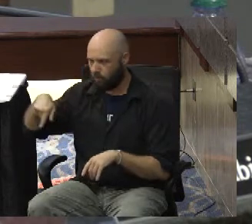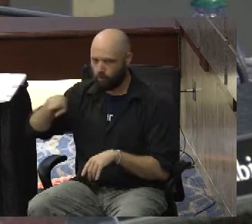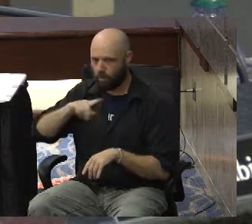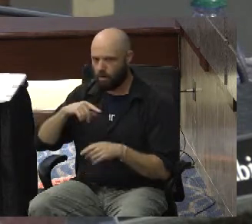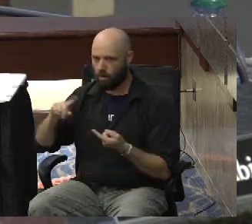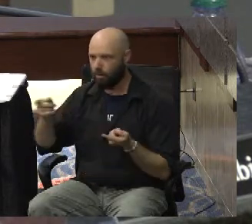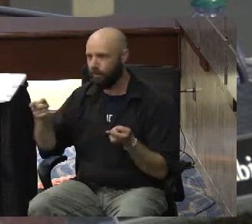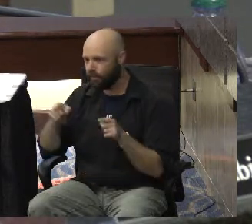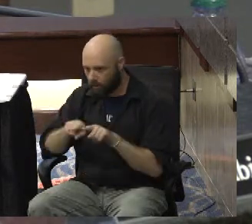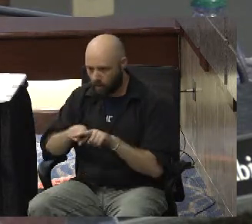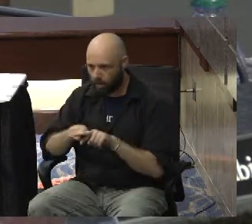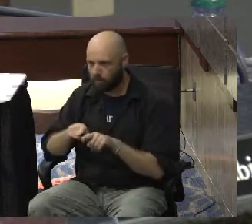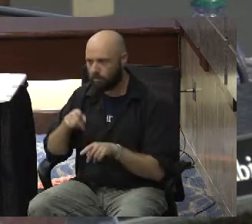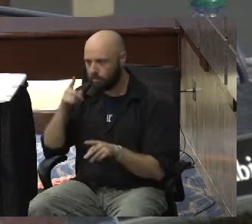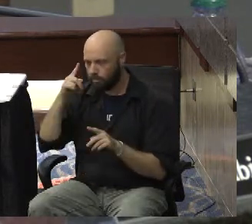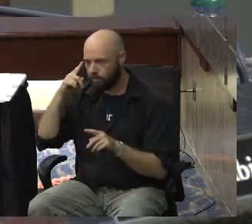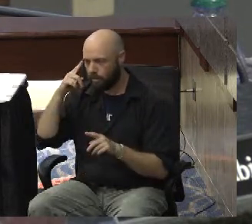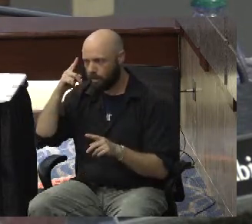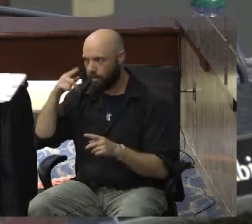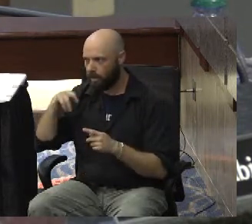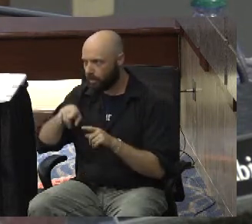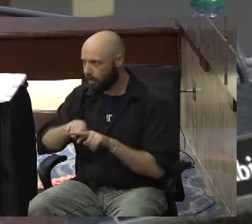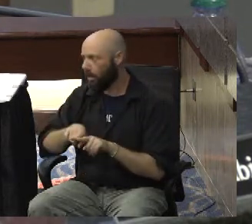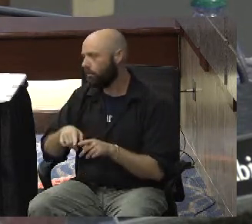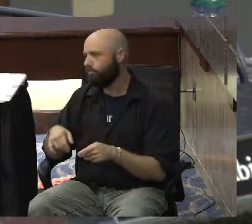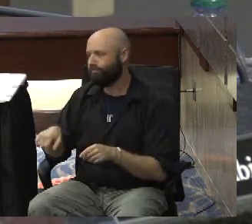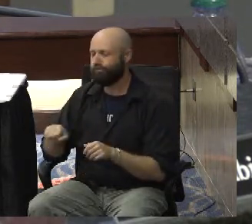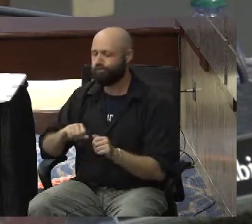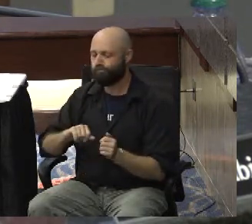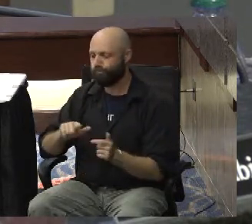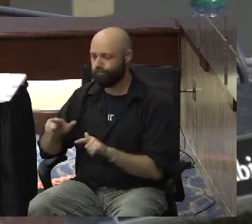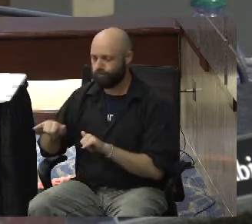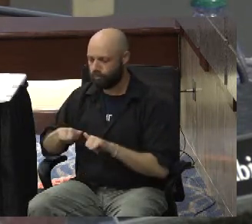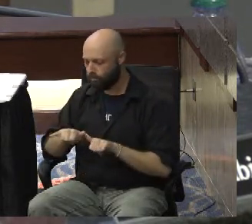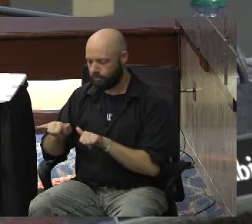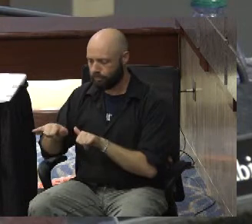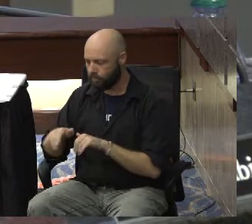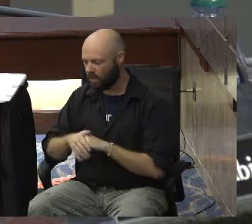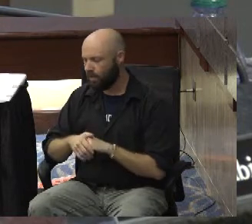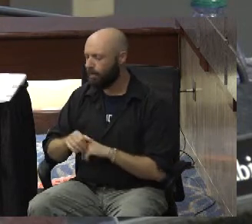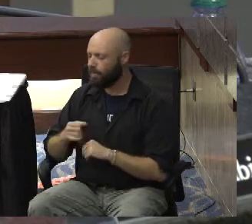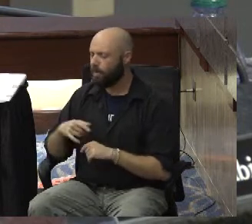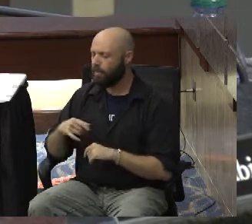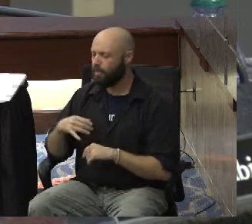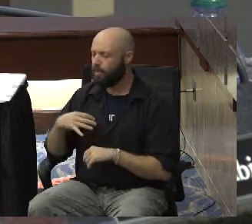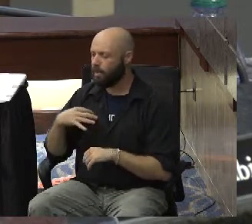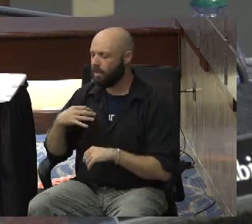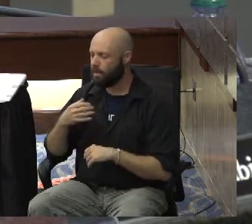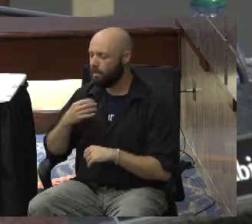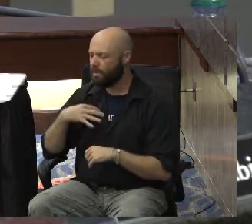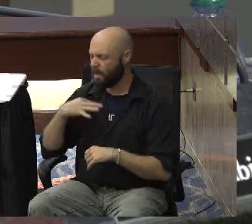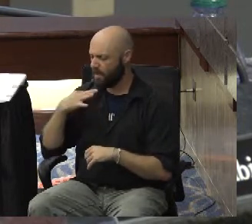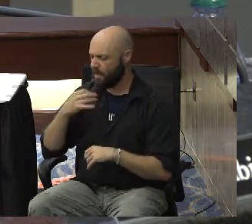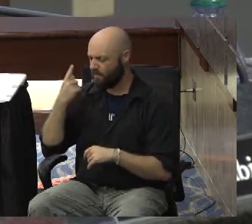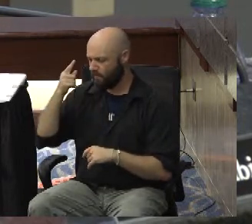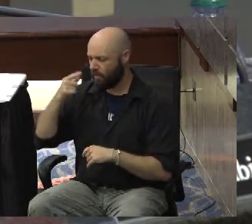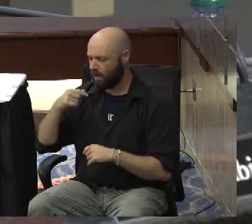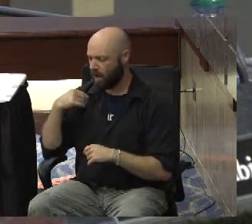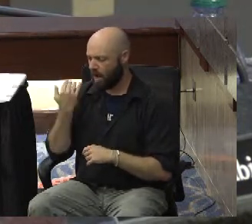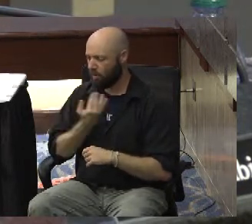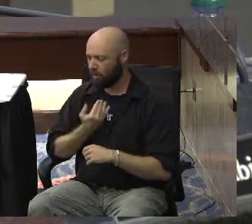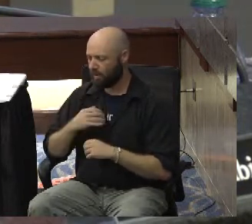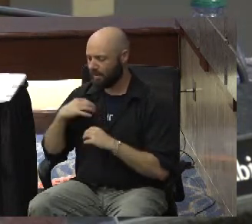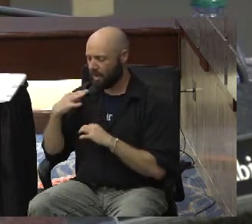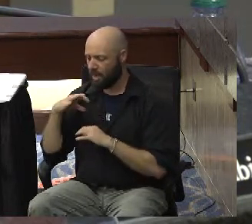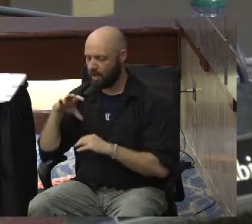manner. But I also think one of the biggest benefits of this council is that we can agree on certain